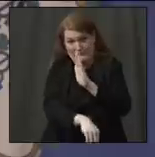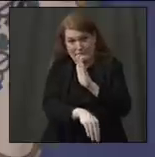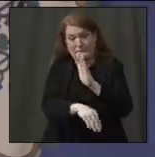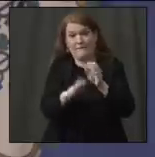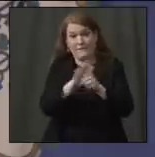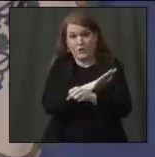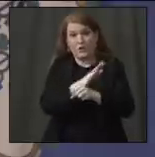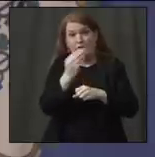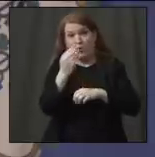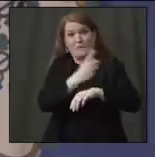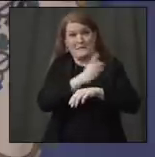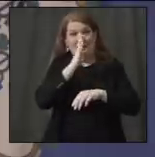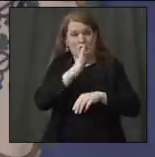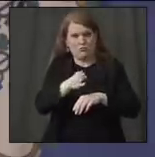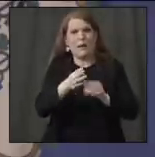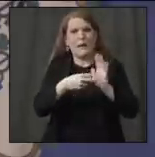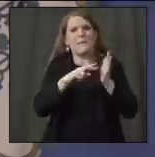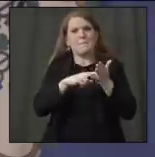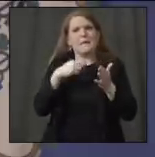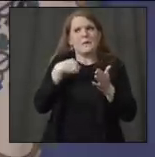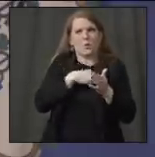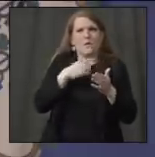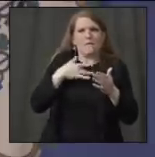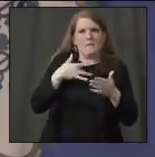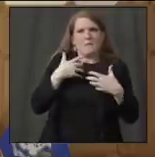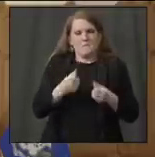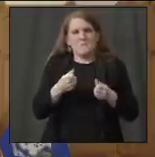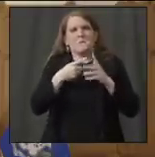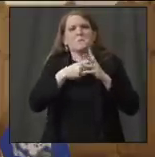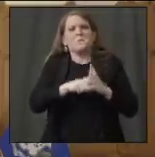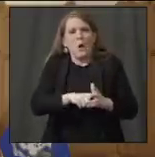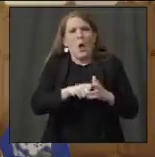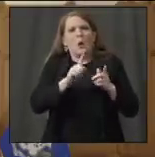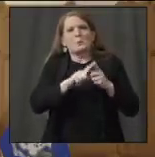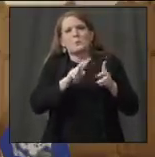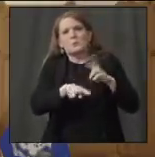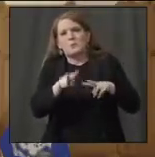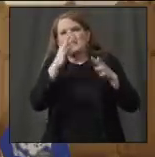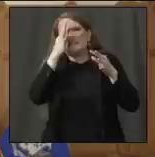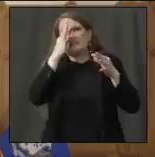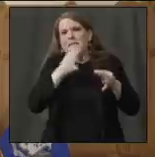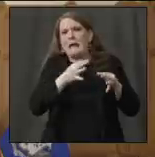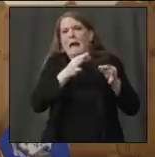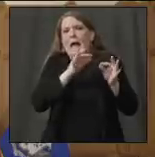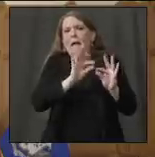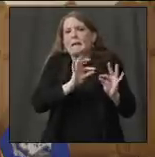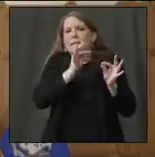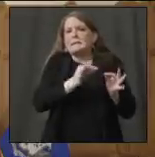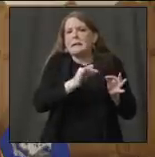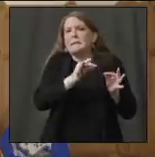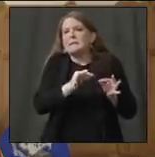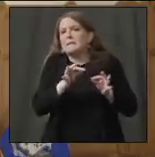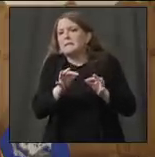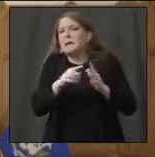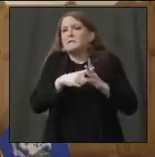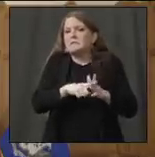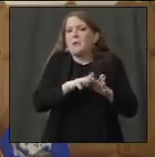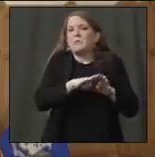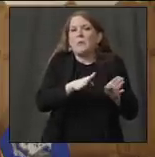there. Okay, thanks very much. Move along next to NBC Connecticut.